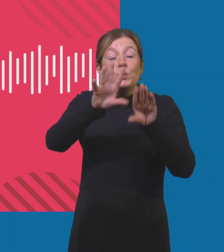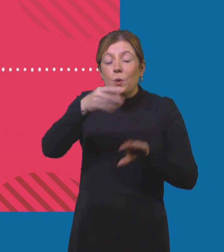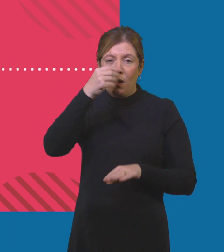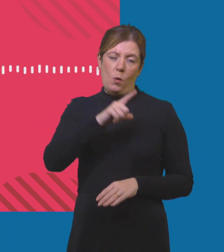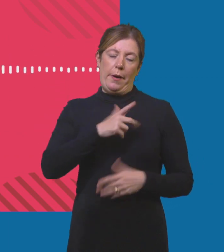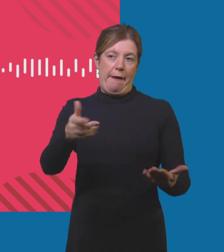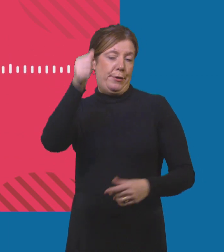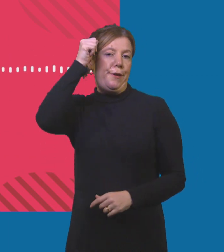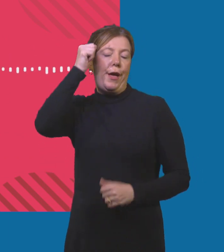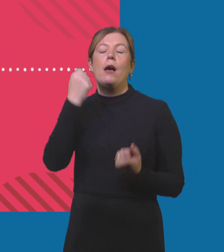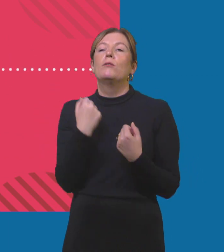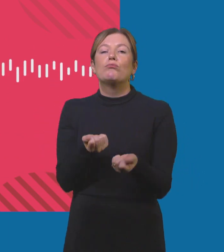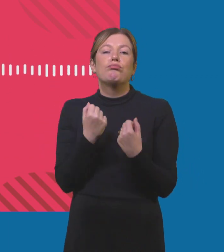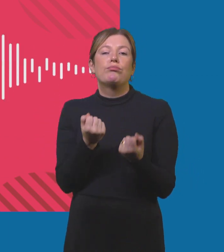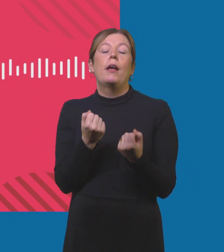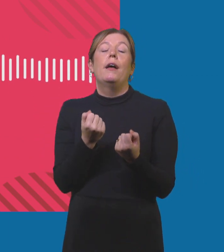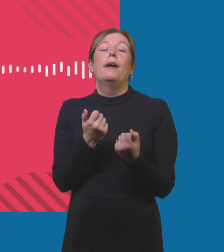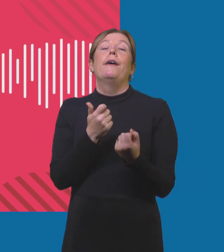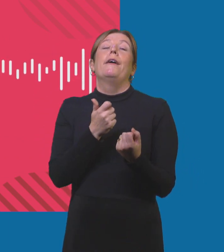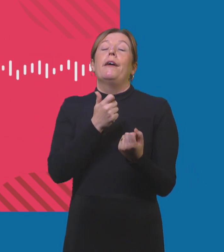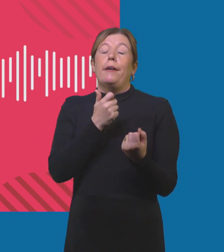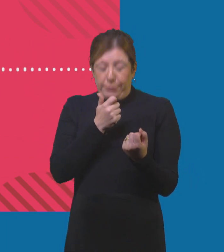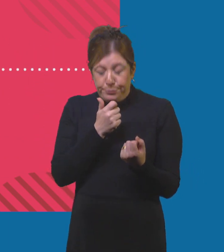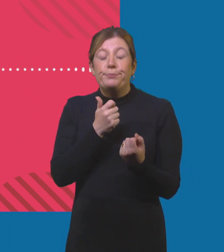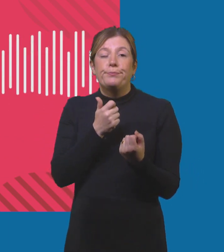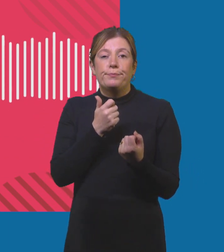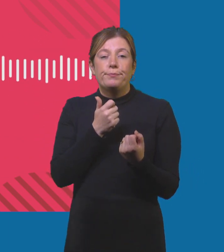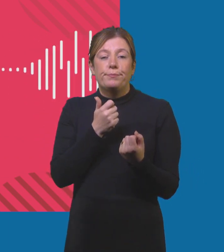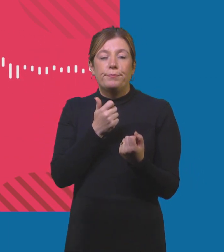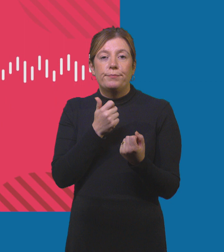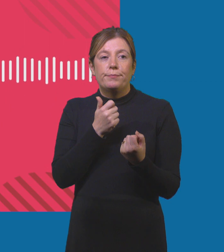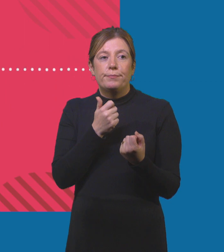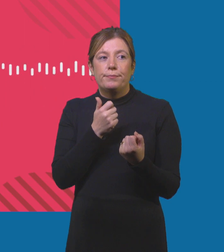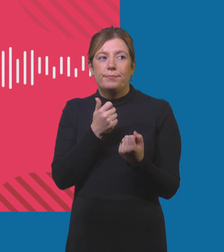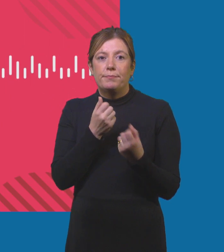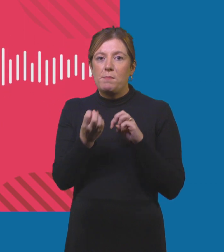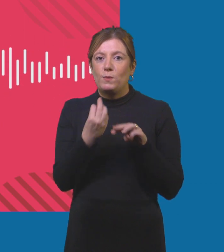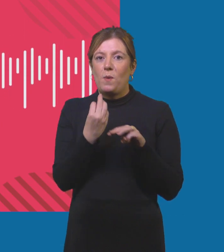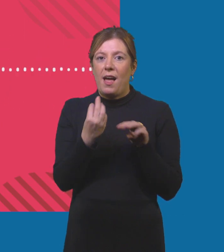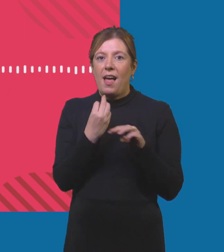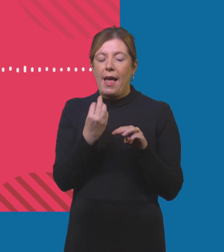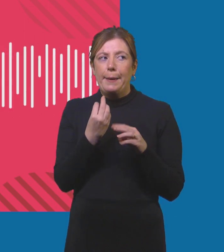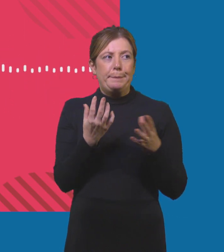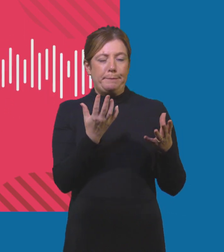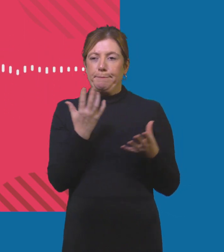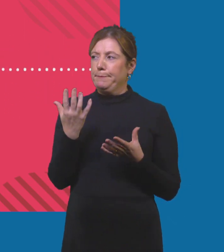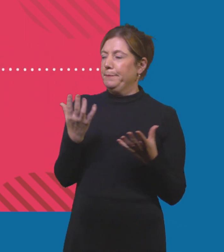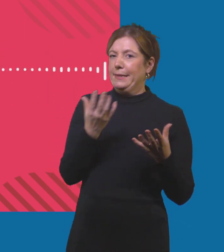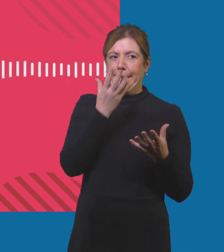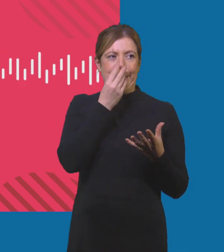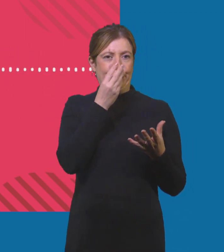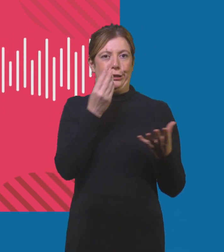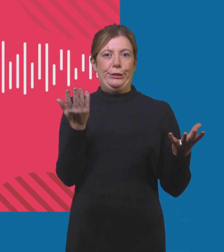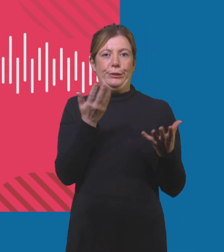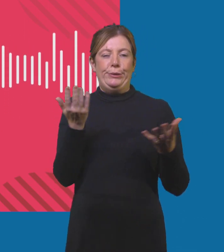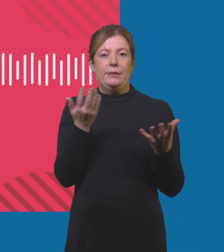when you're driving, right, if you sneeze and you're on a motorway, and let's say you need a dribble. tissue. That is really not an ideal scenario